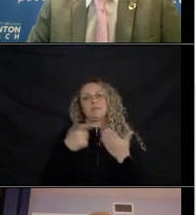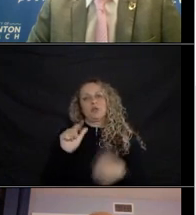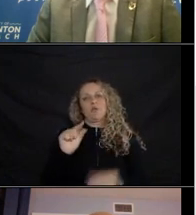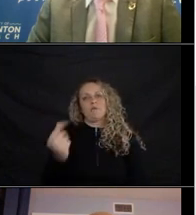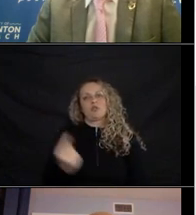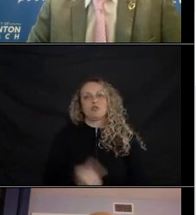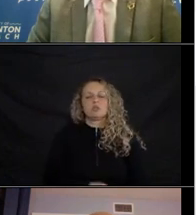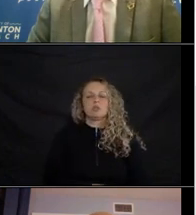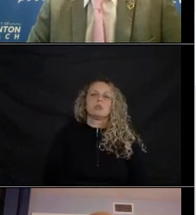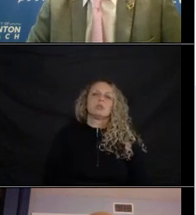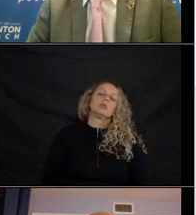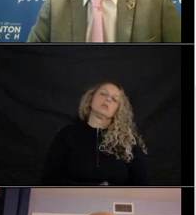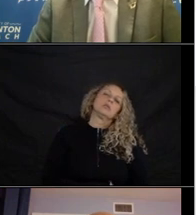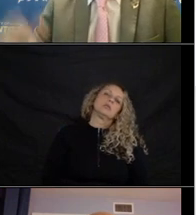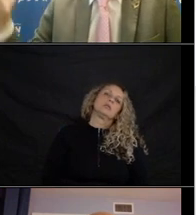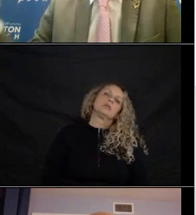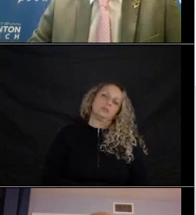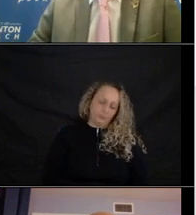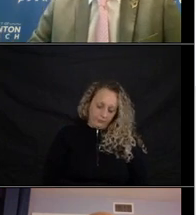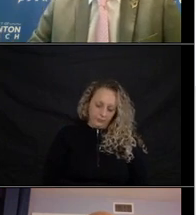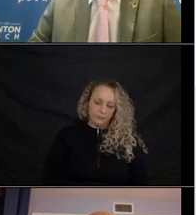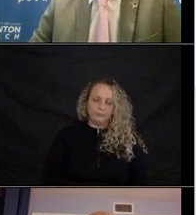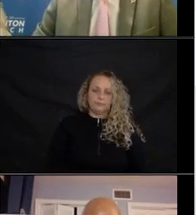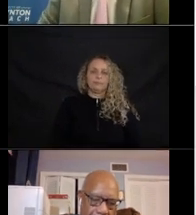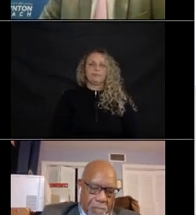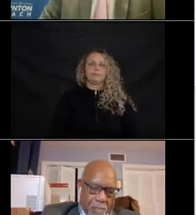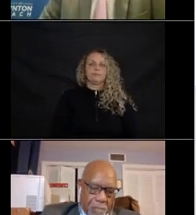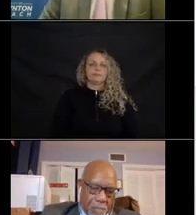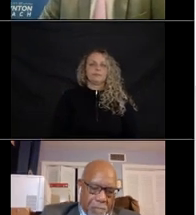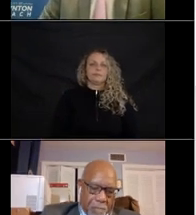first. Yes, Mayor. Okay,